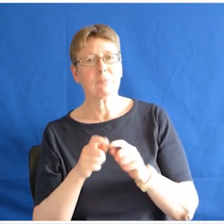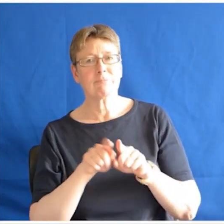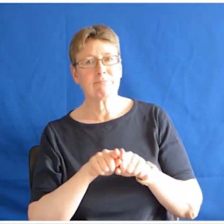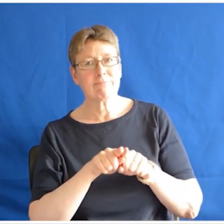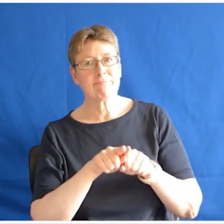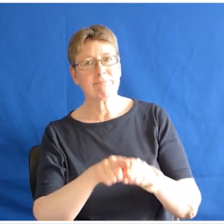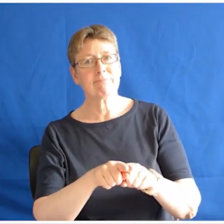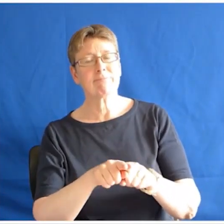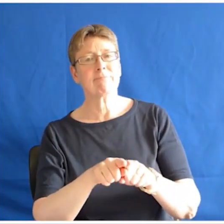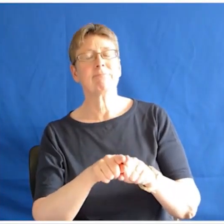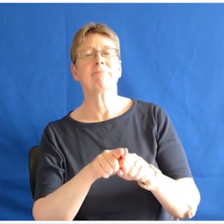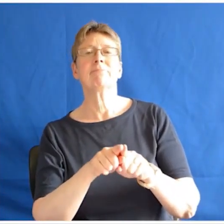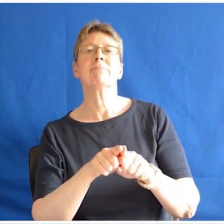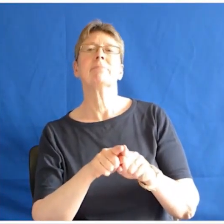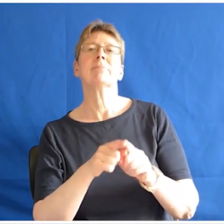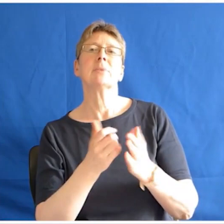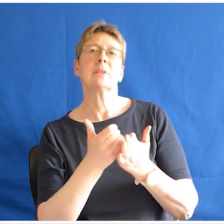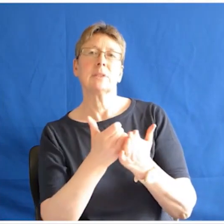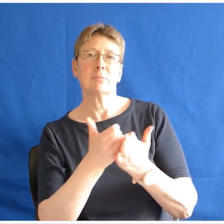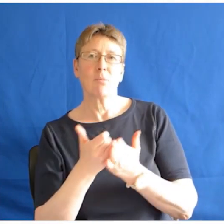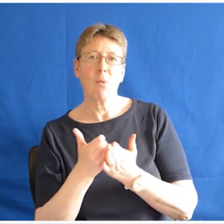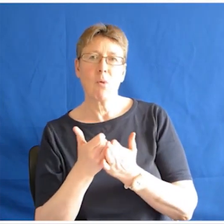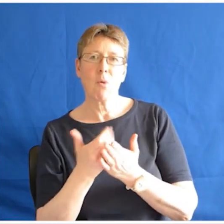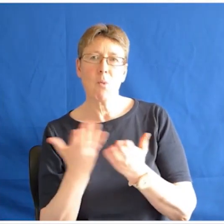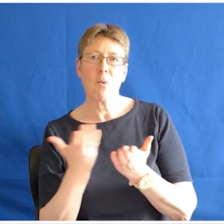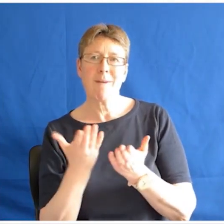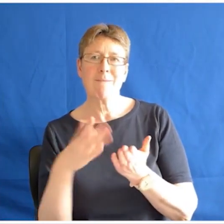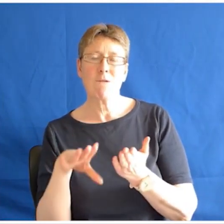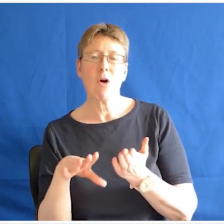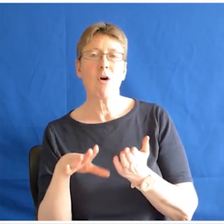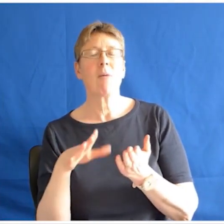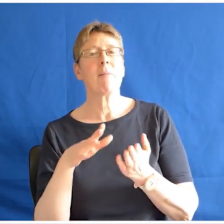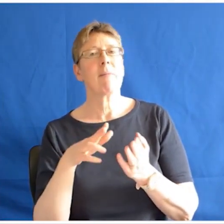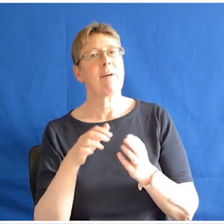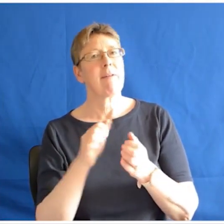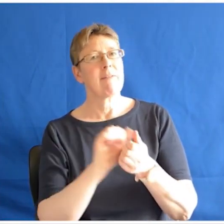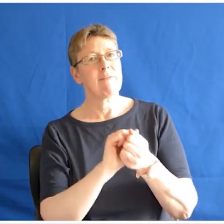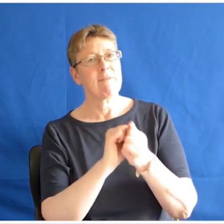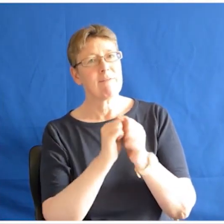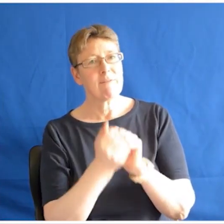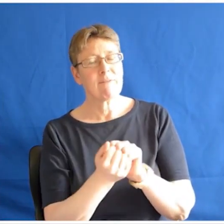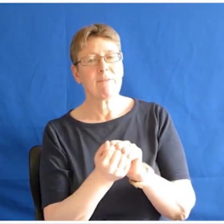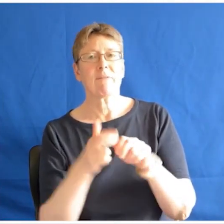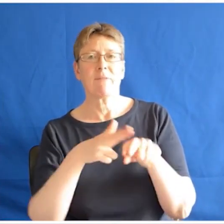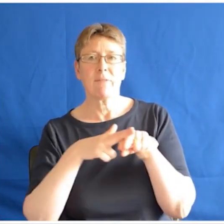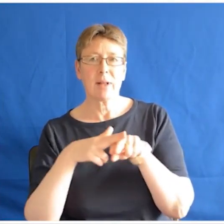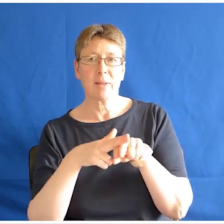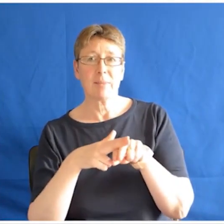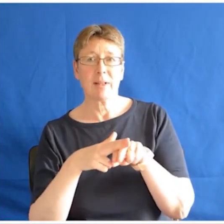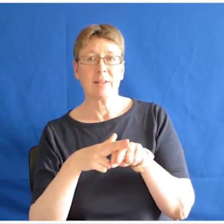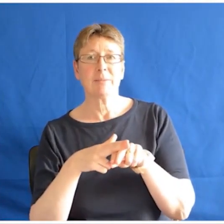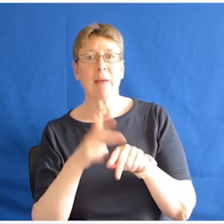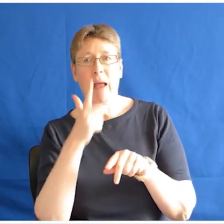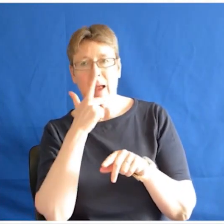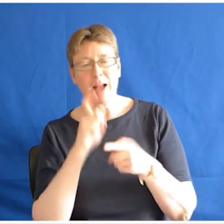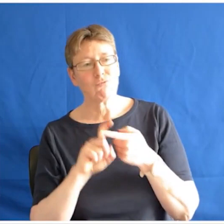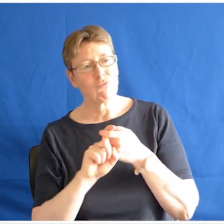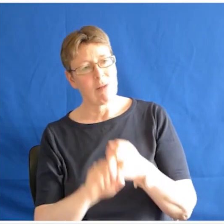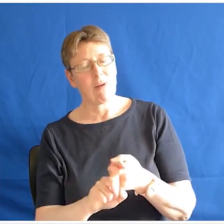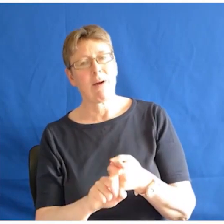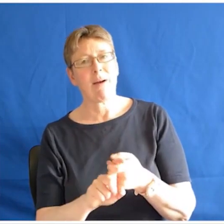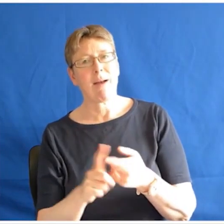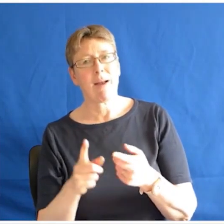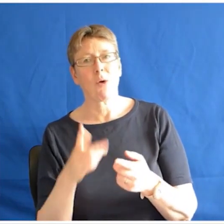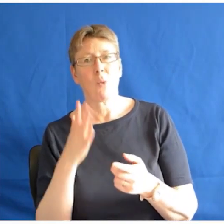the constancy and support provided by your wider circle of friends and families, which, when you need